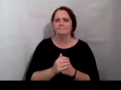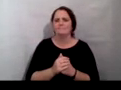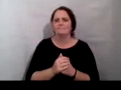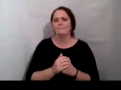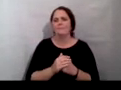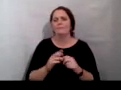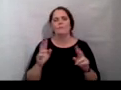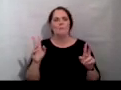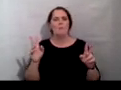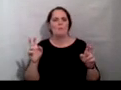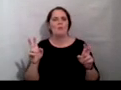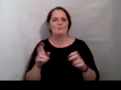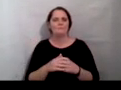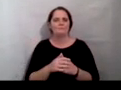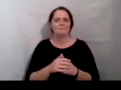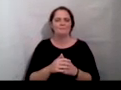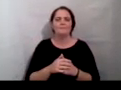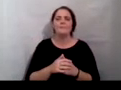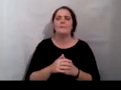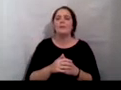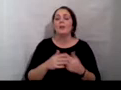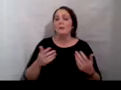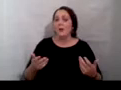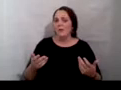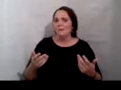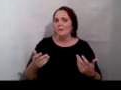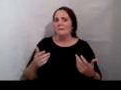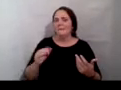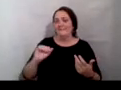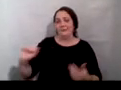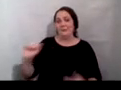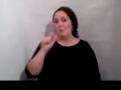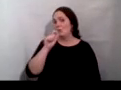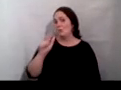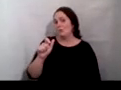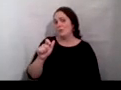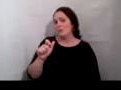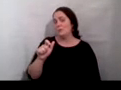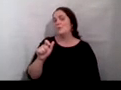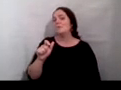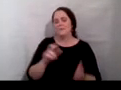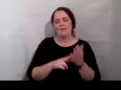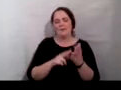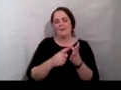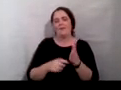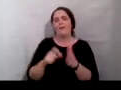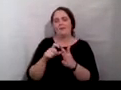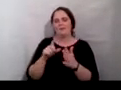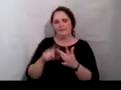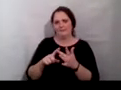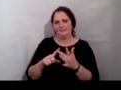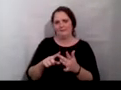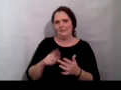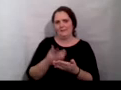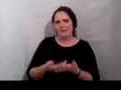As I said, I don't want to say any more here because I'm asking you to, I'm using Nadi's words